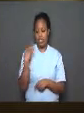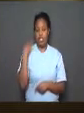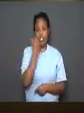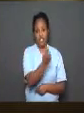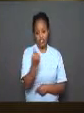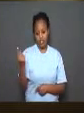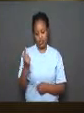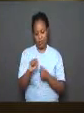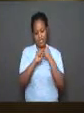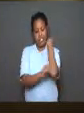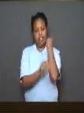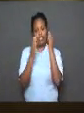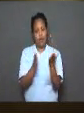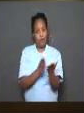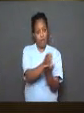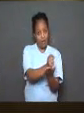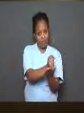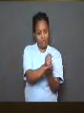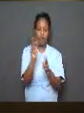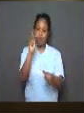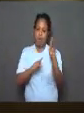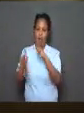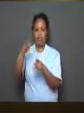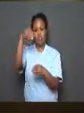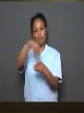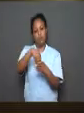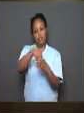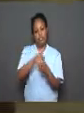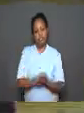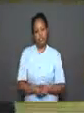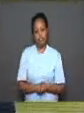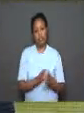the individual's basic right in society.